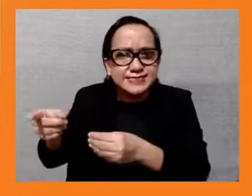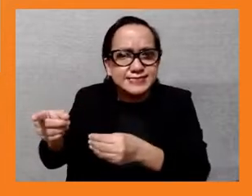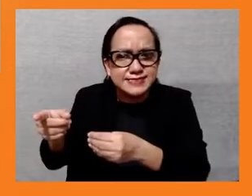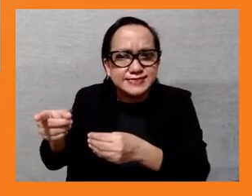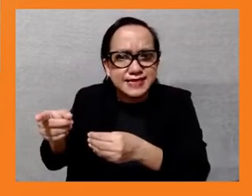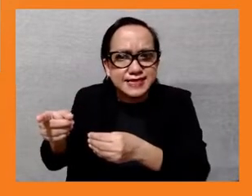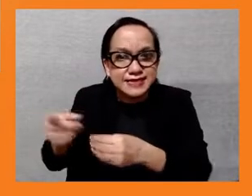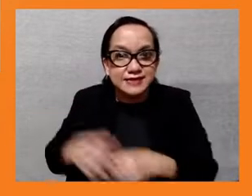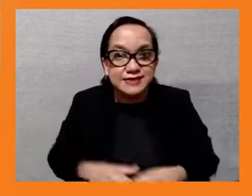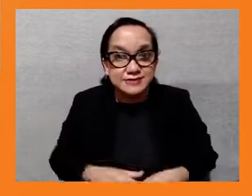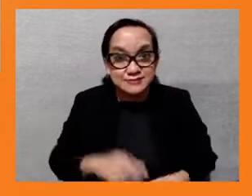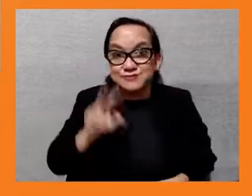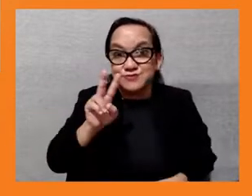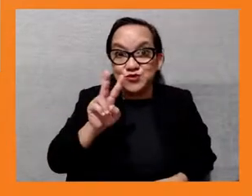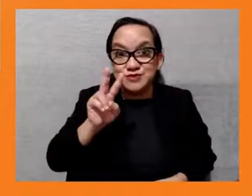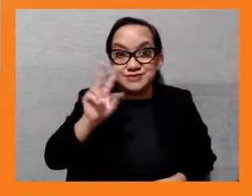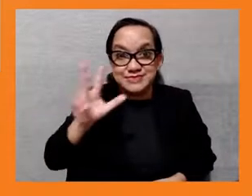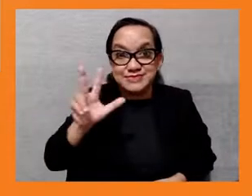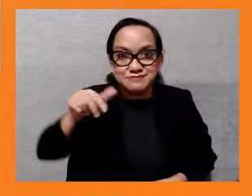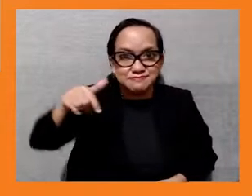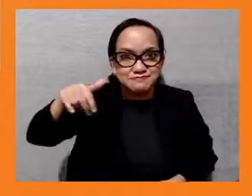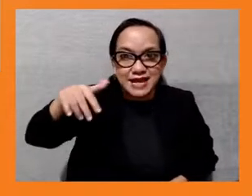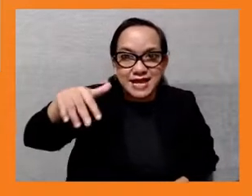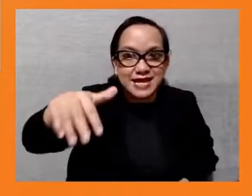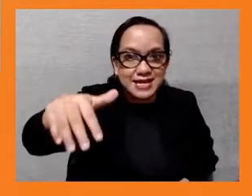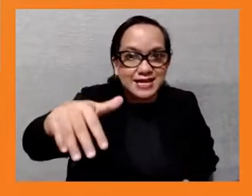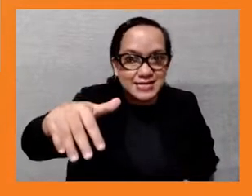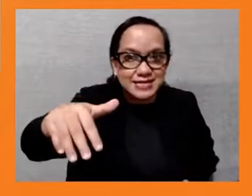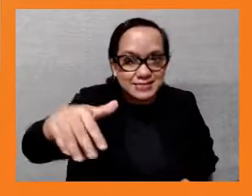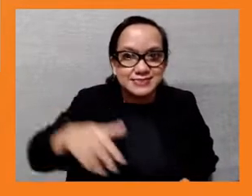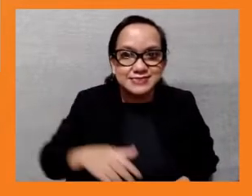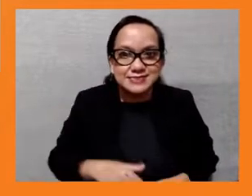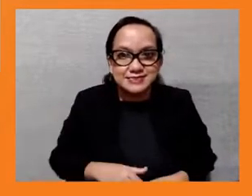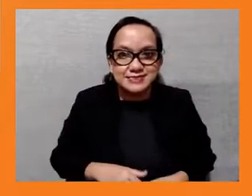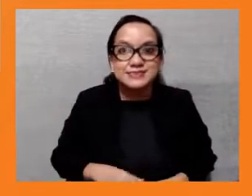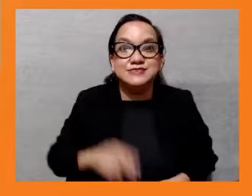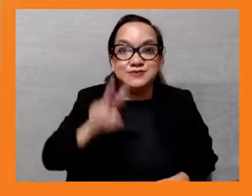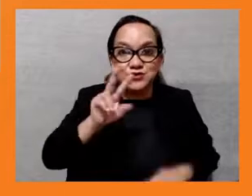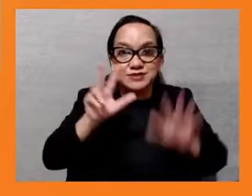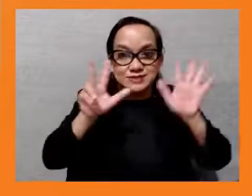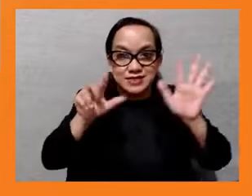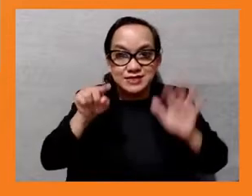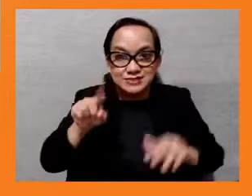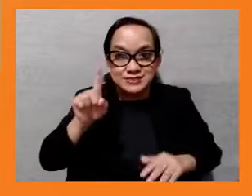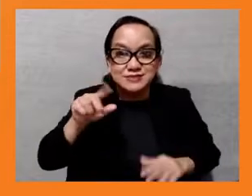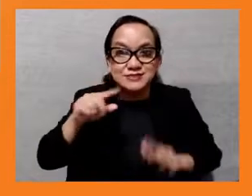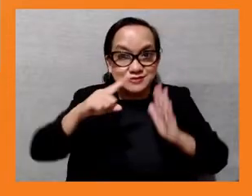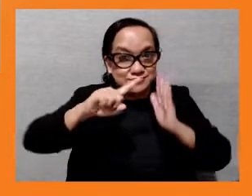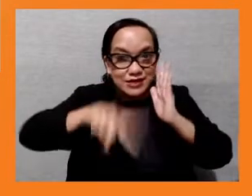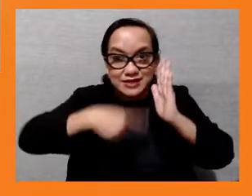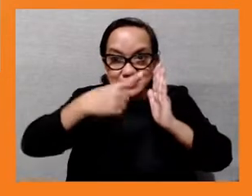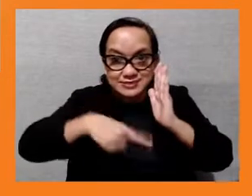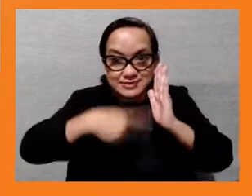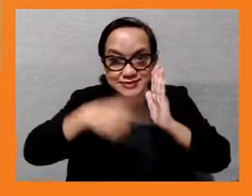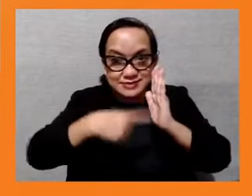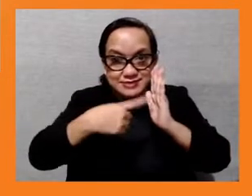when environmental assessments were prepared, which led to lack of mitigation measures that were considered. So